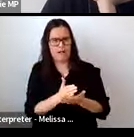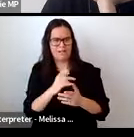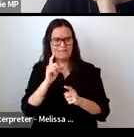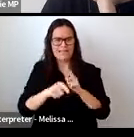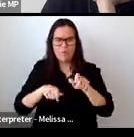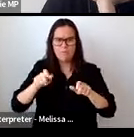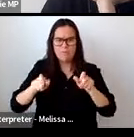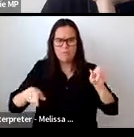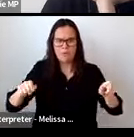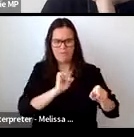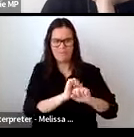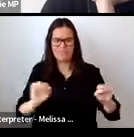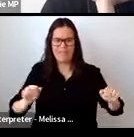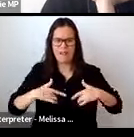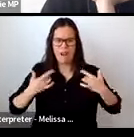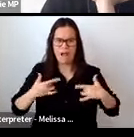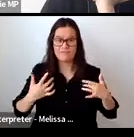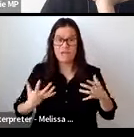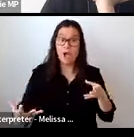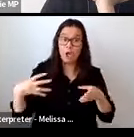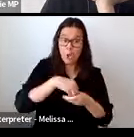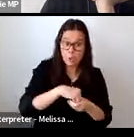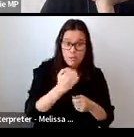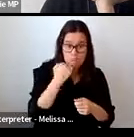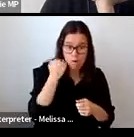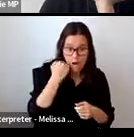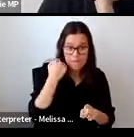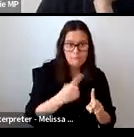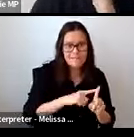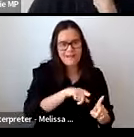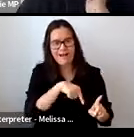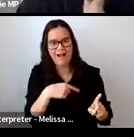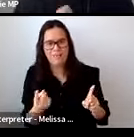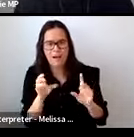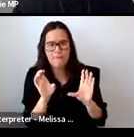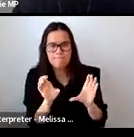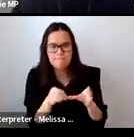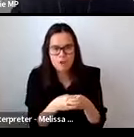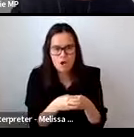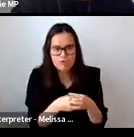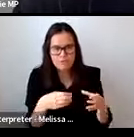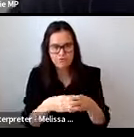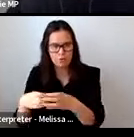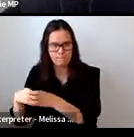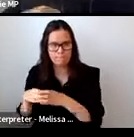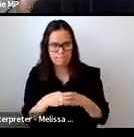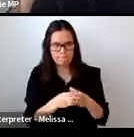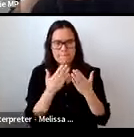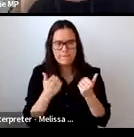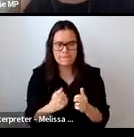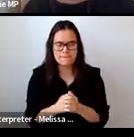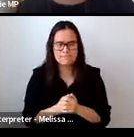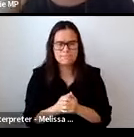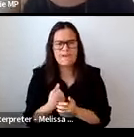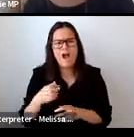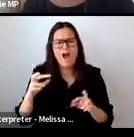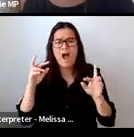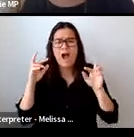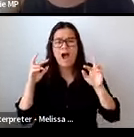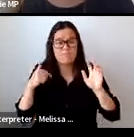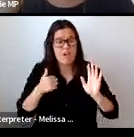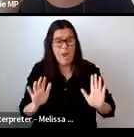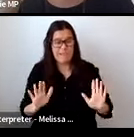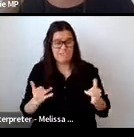people, including Maori and other minorities. So I'll just leave it at that, and I hope you've got some